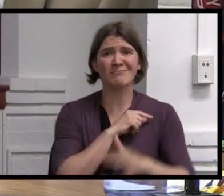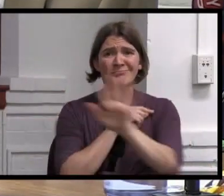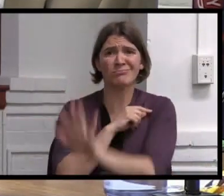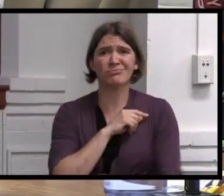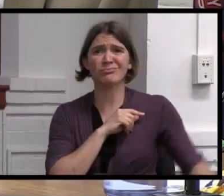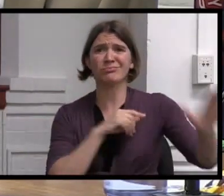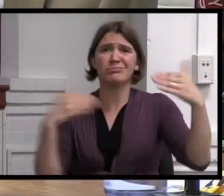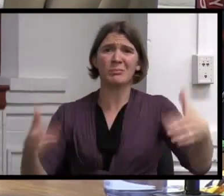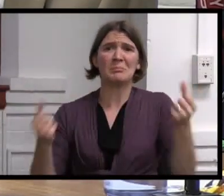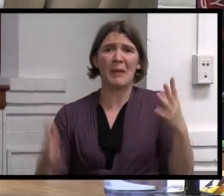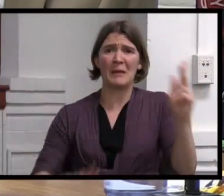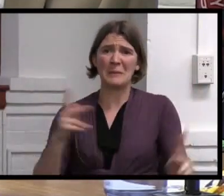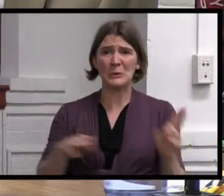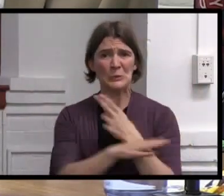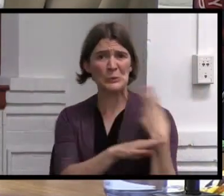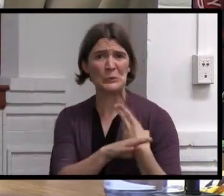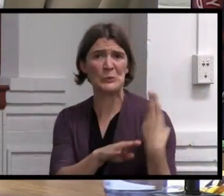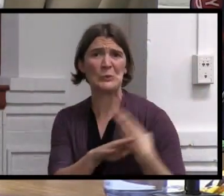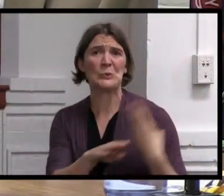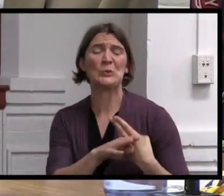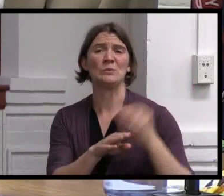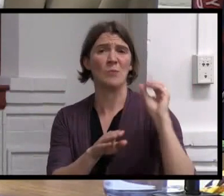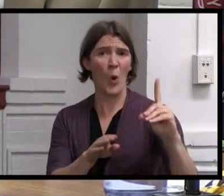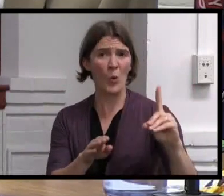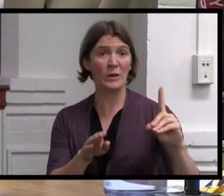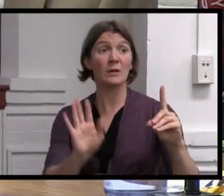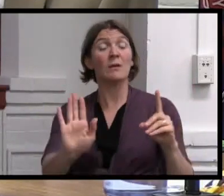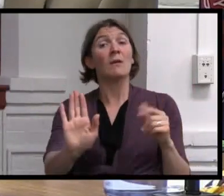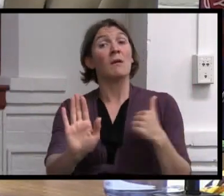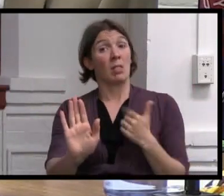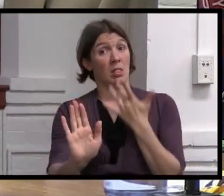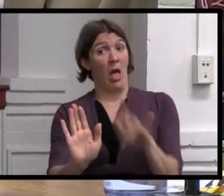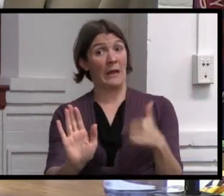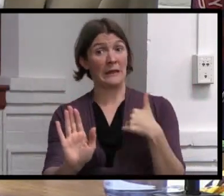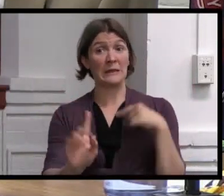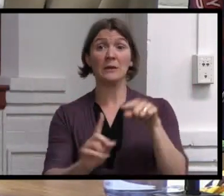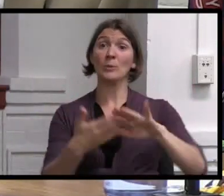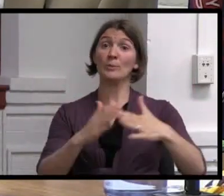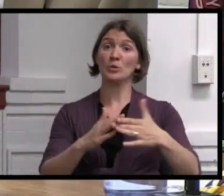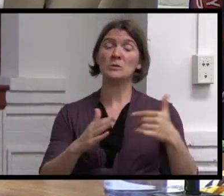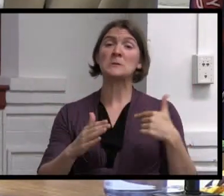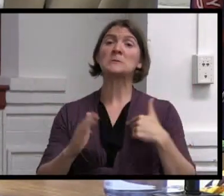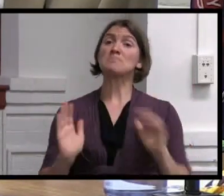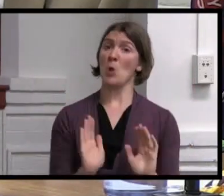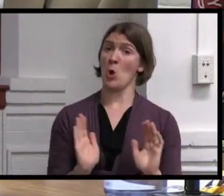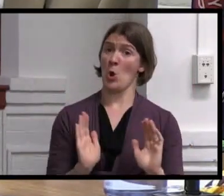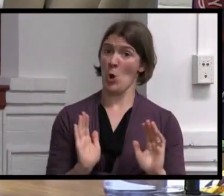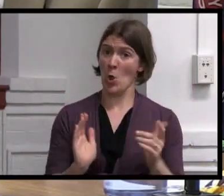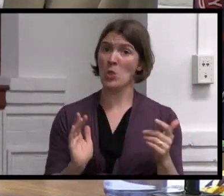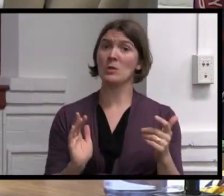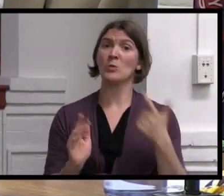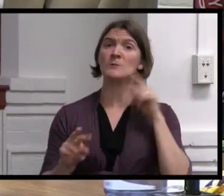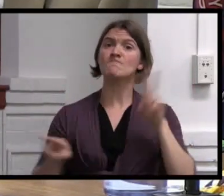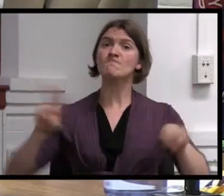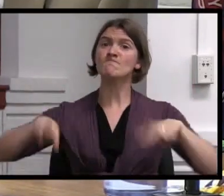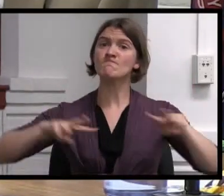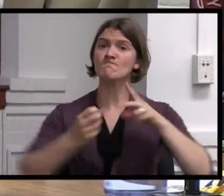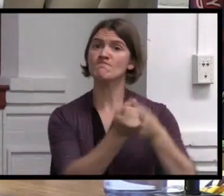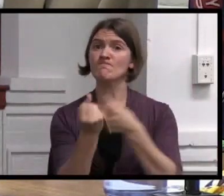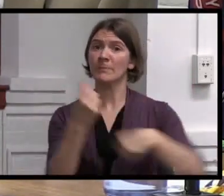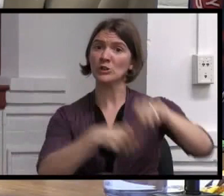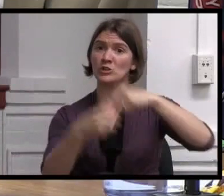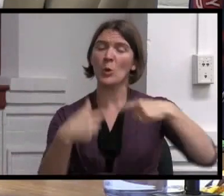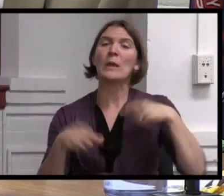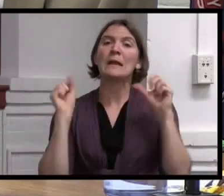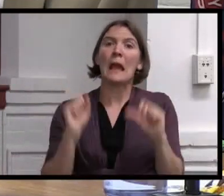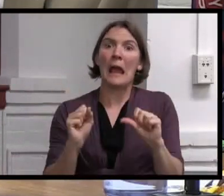I think that we are lucky in our community that we have a small enough community that we